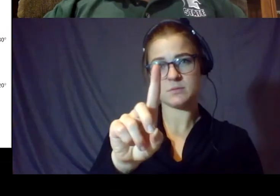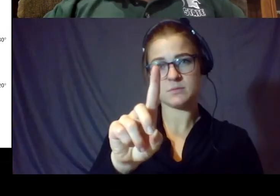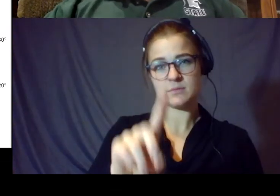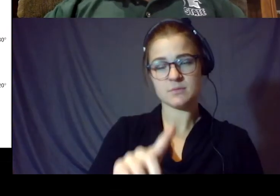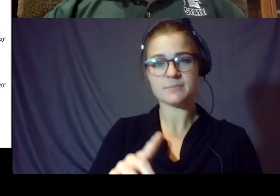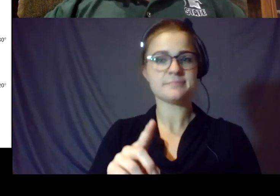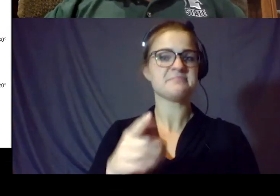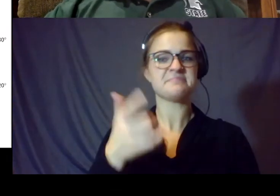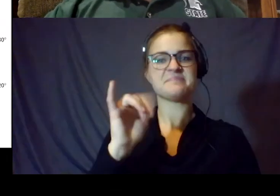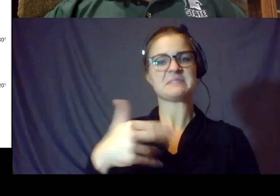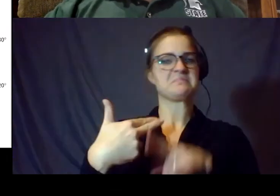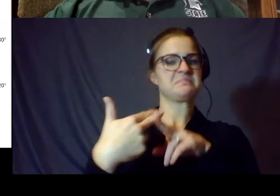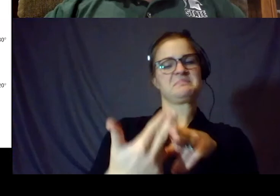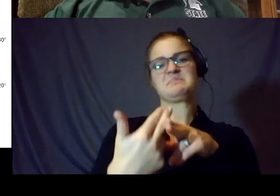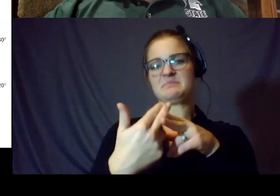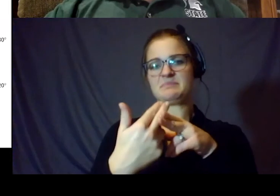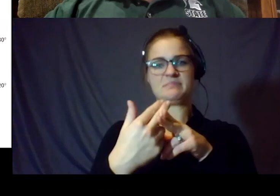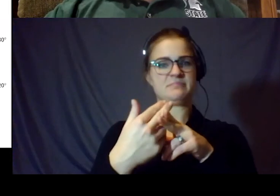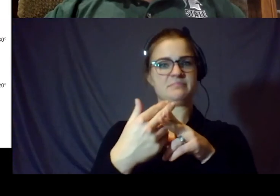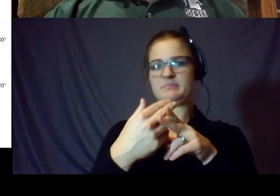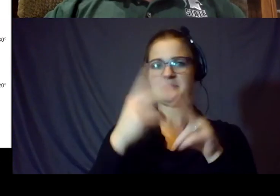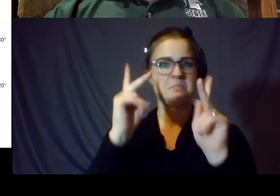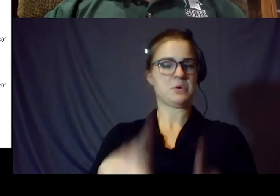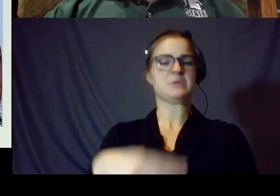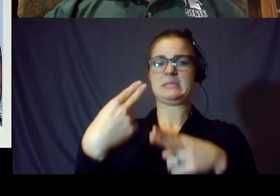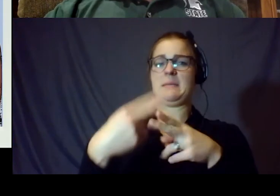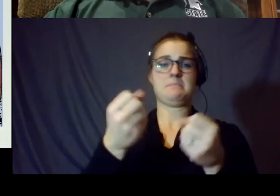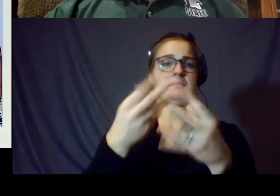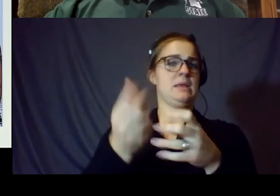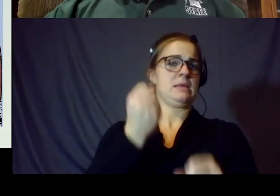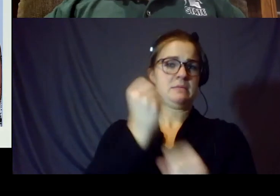It's a designation from an astronomer several hundred years ago.